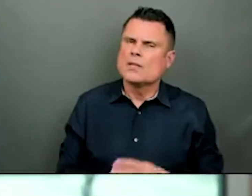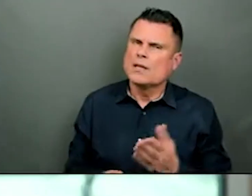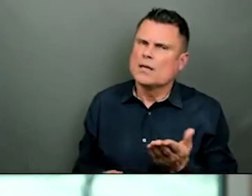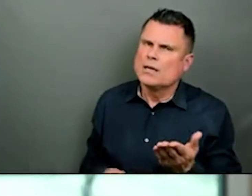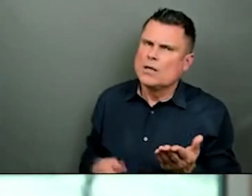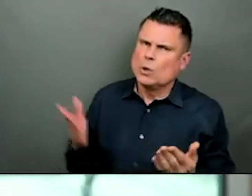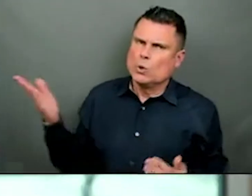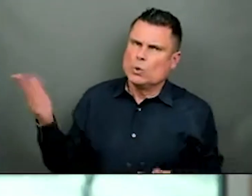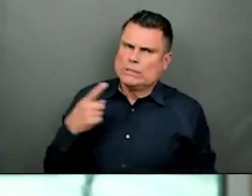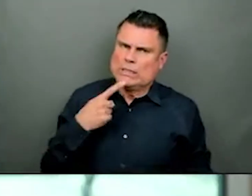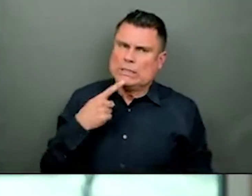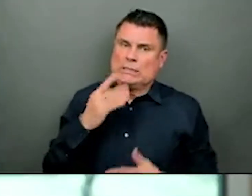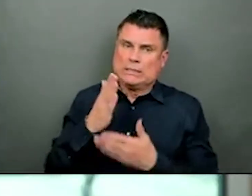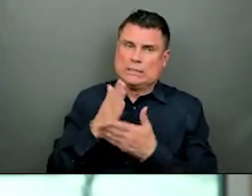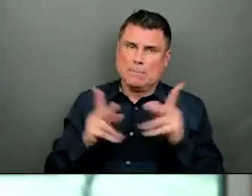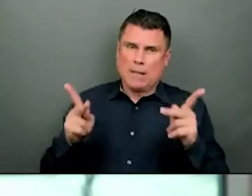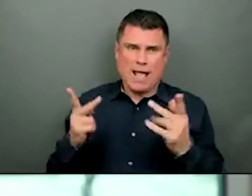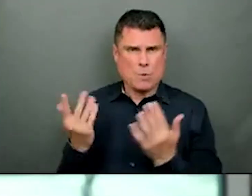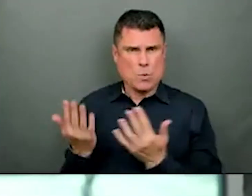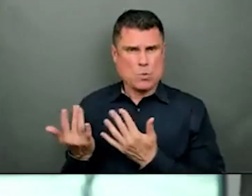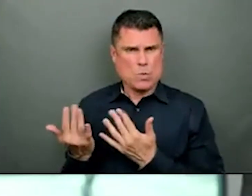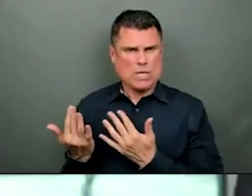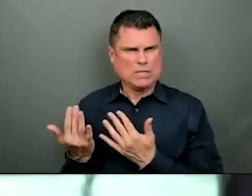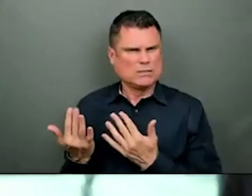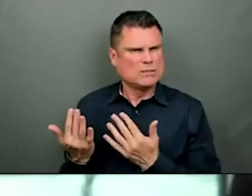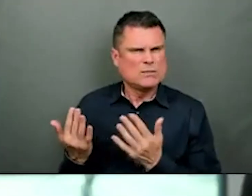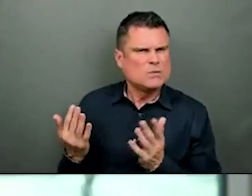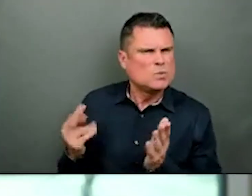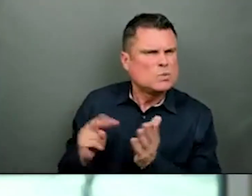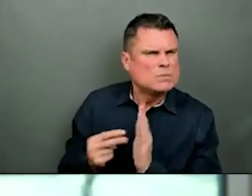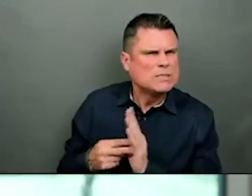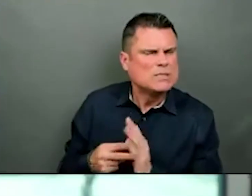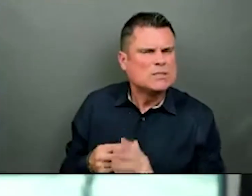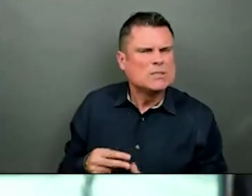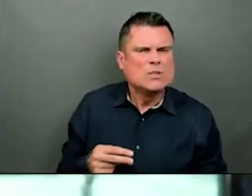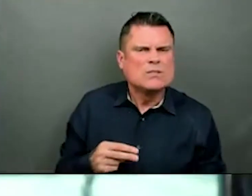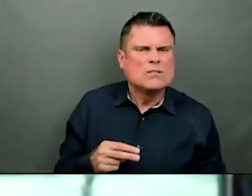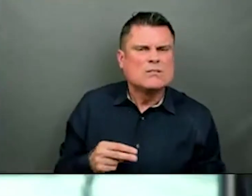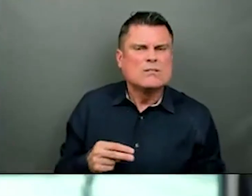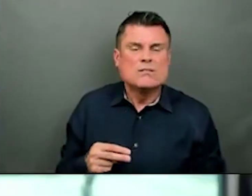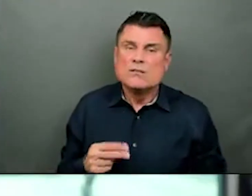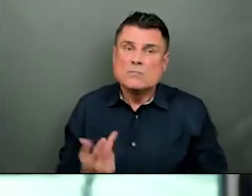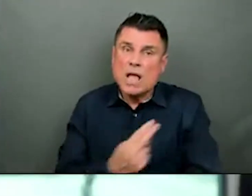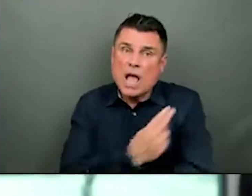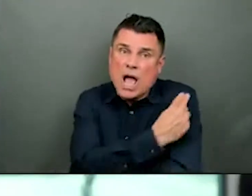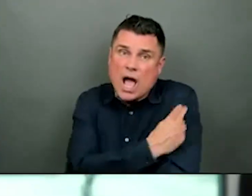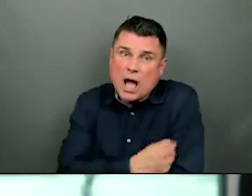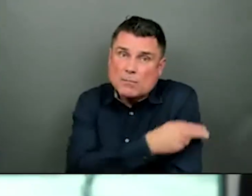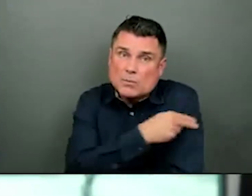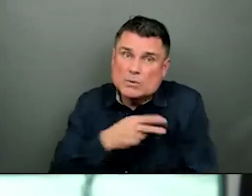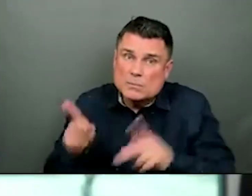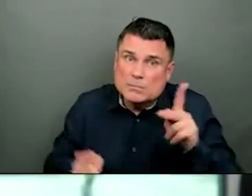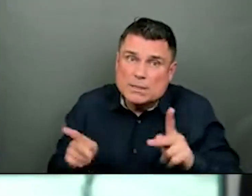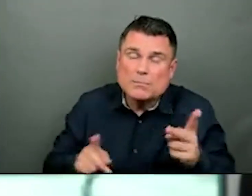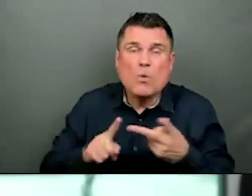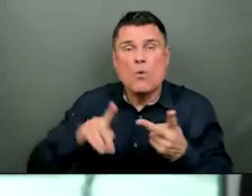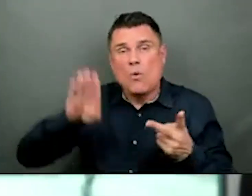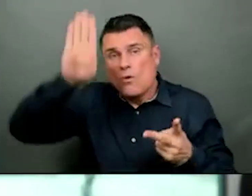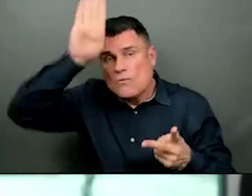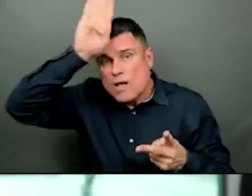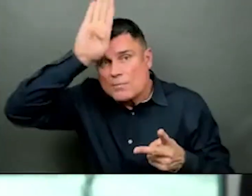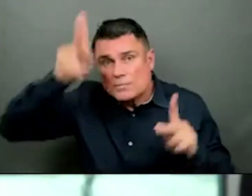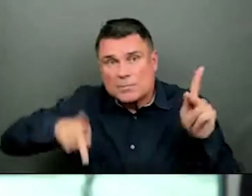first responders, teachers, like are they essential service workers that may now have to wait a little bit longer to get a specific clinic done for